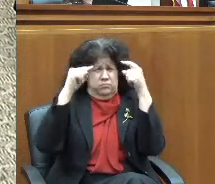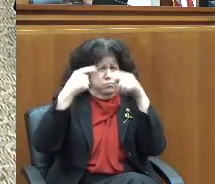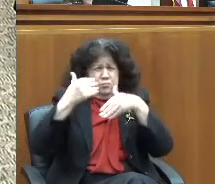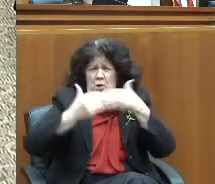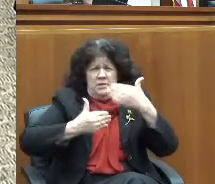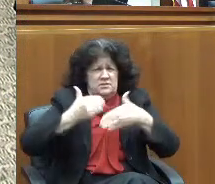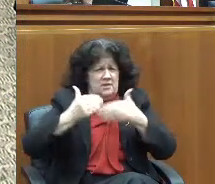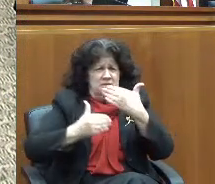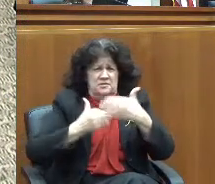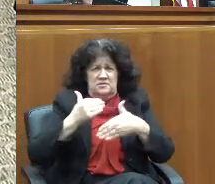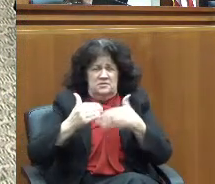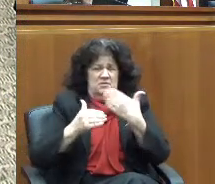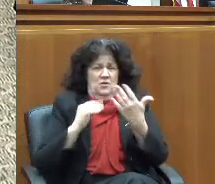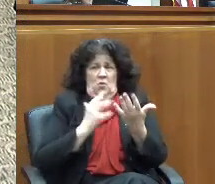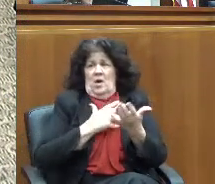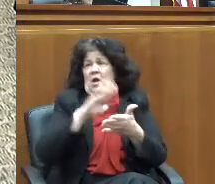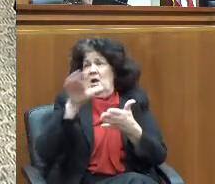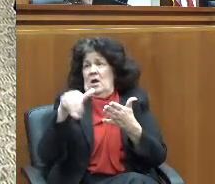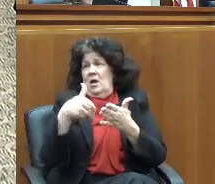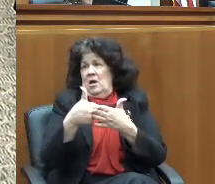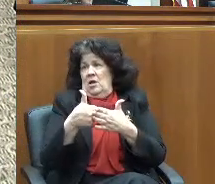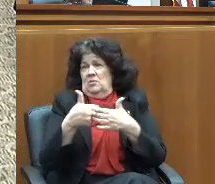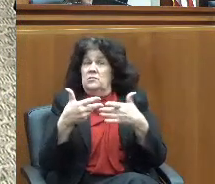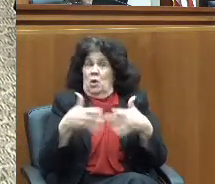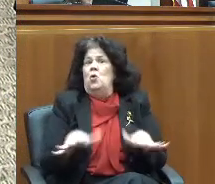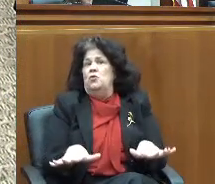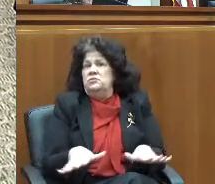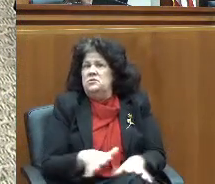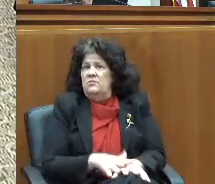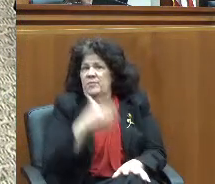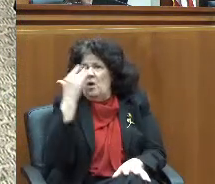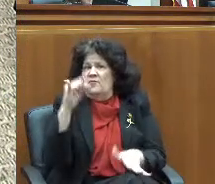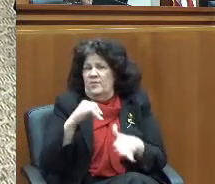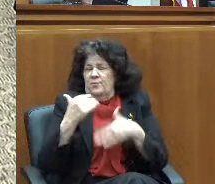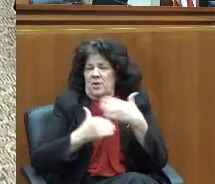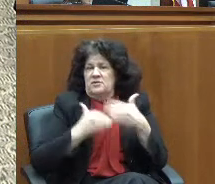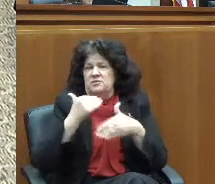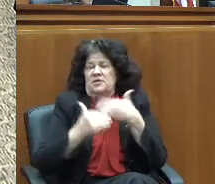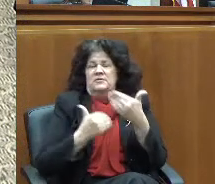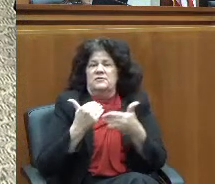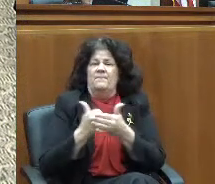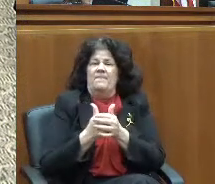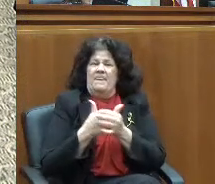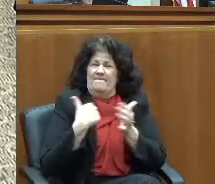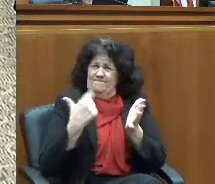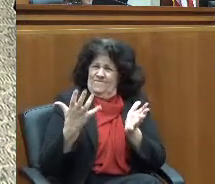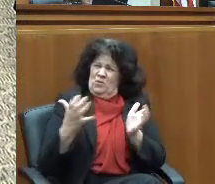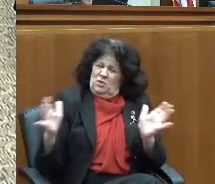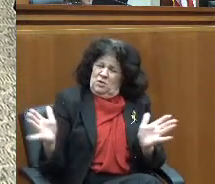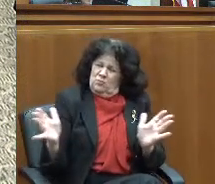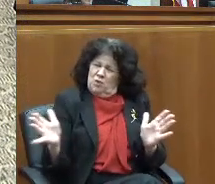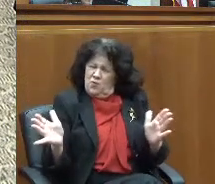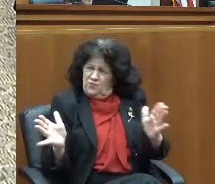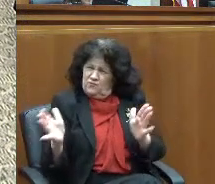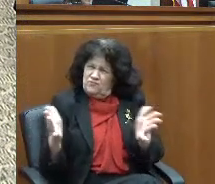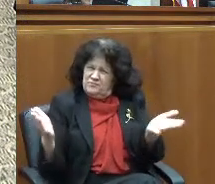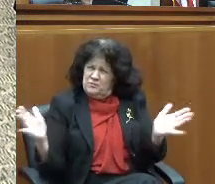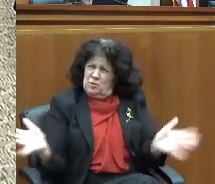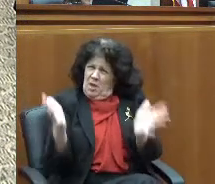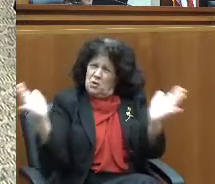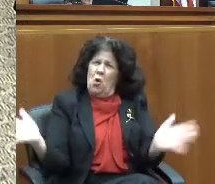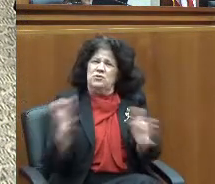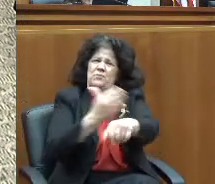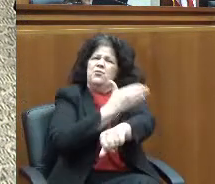all suffering consequences from that process. So I look forward to seeing how I can help shepherd any kind of improvements we can make